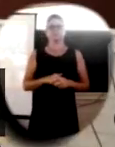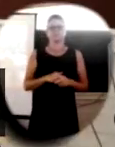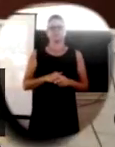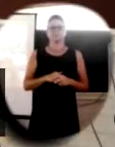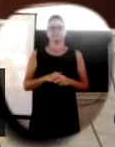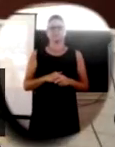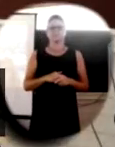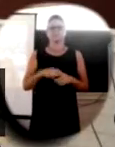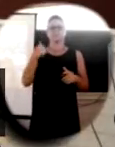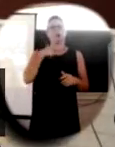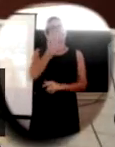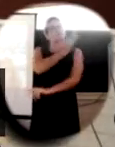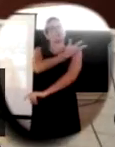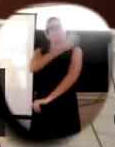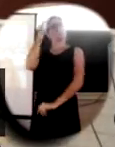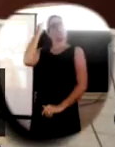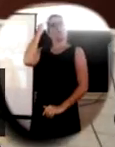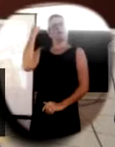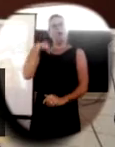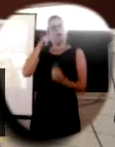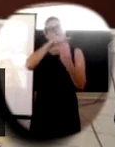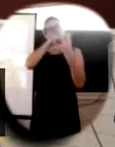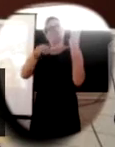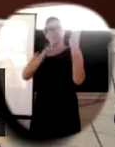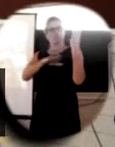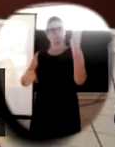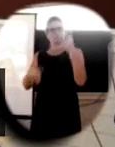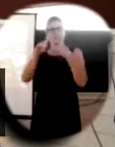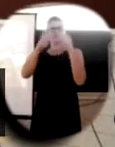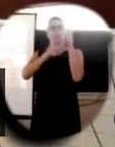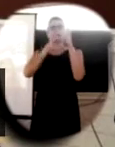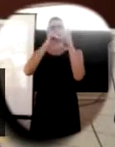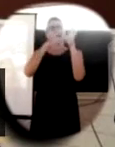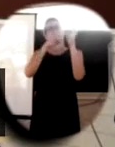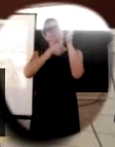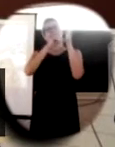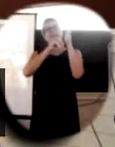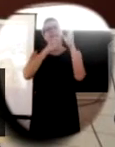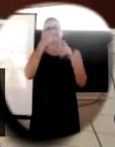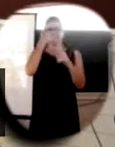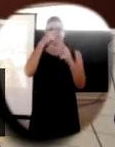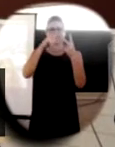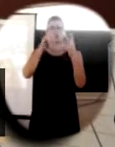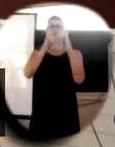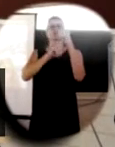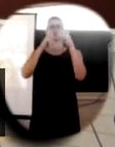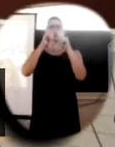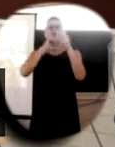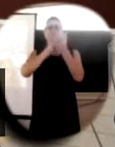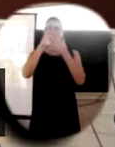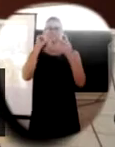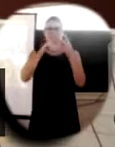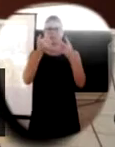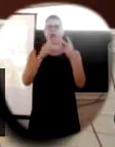I'm the proud mother of 3 children, Amelia 17, Joseph 16 and Madeleine, affectionately